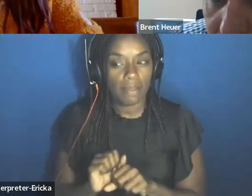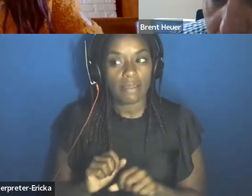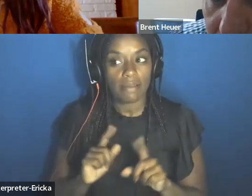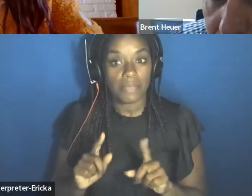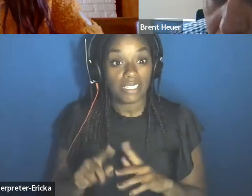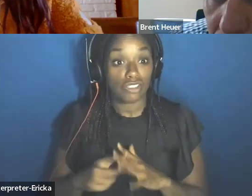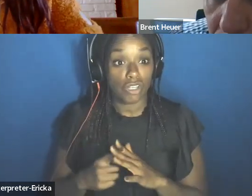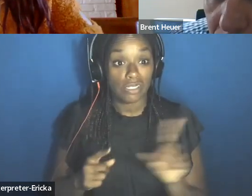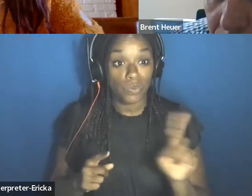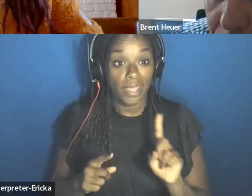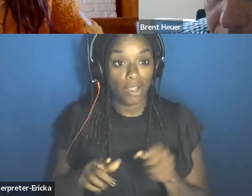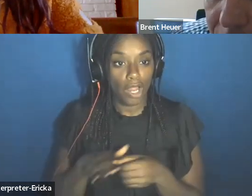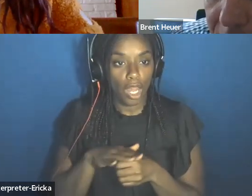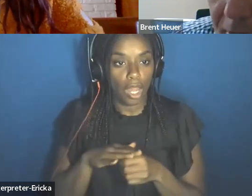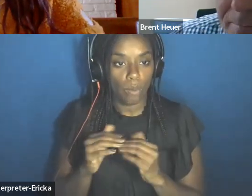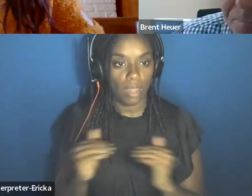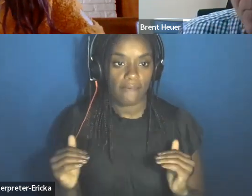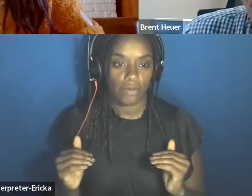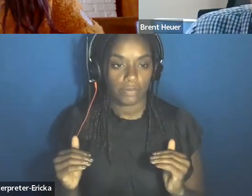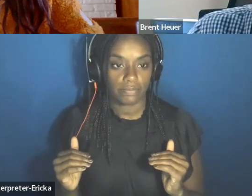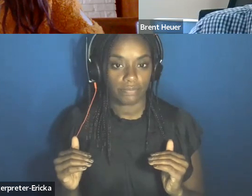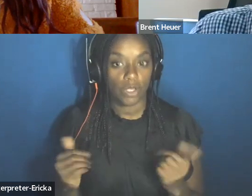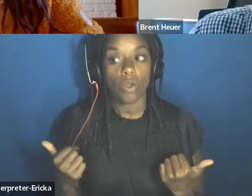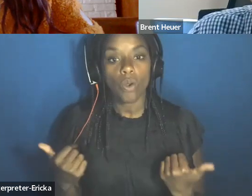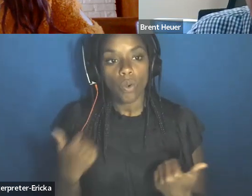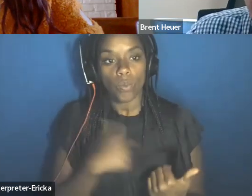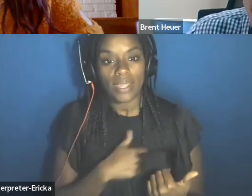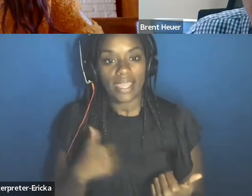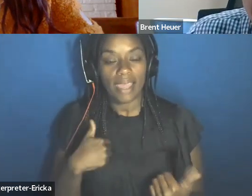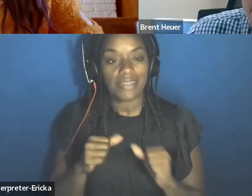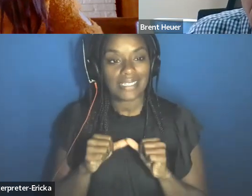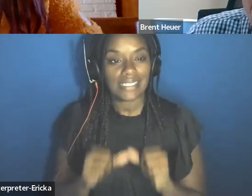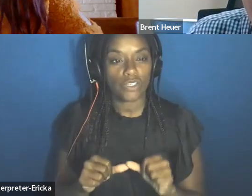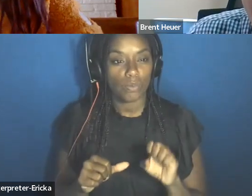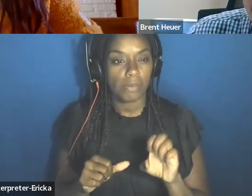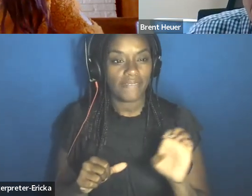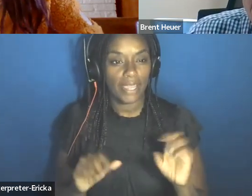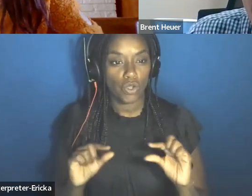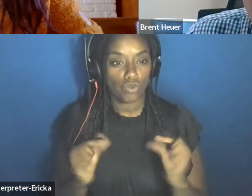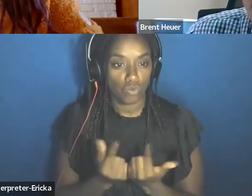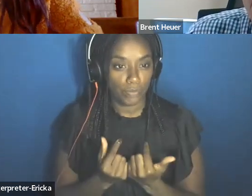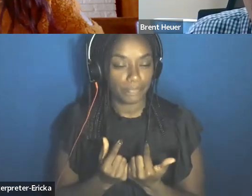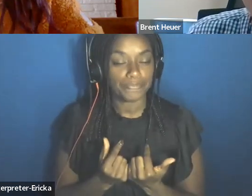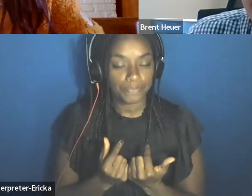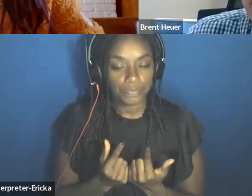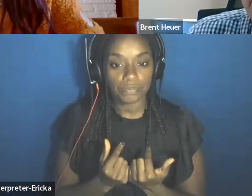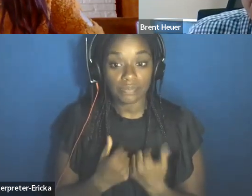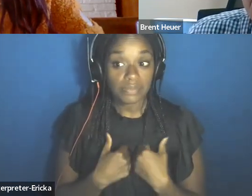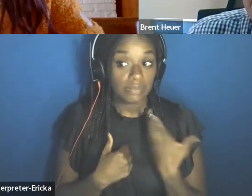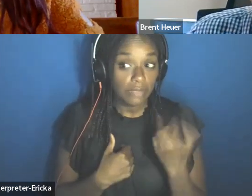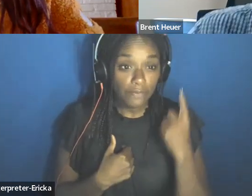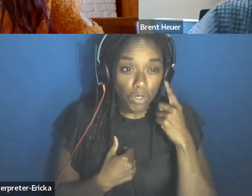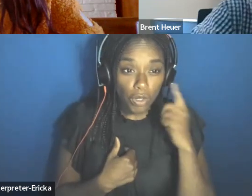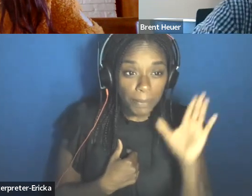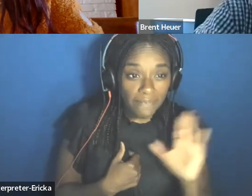local level. So in my community, we have a continuum of care group that meets. And I don't know if you have that in your communities or if you've heard that